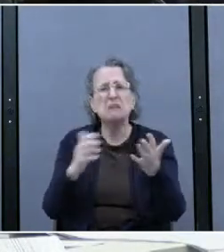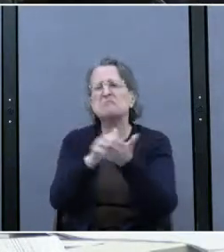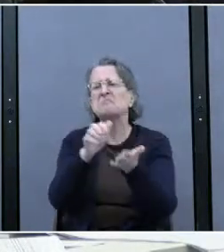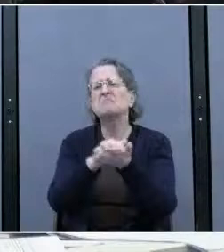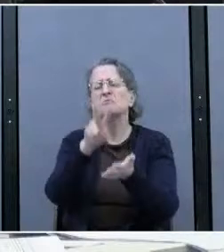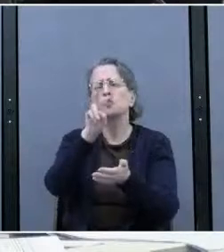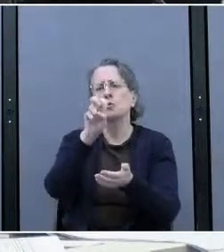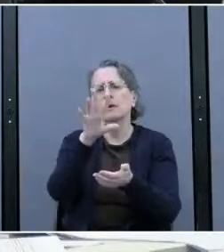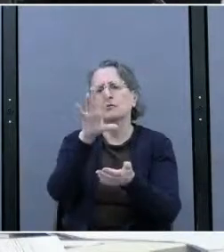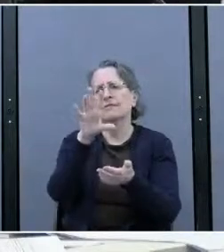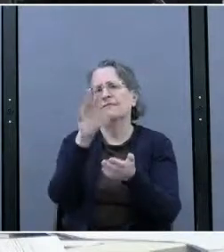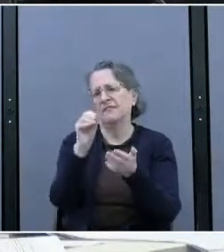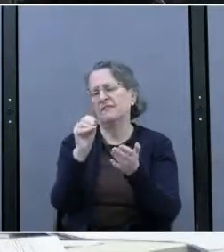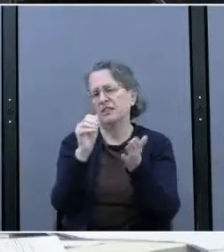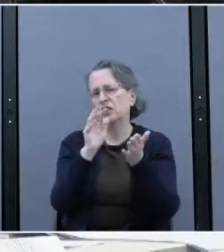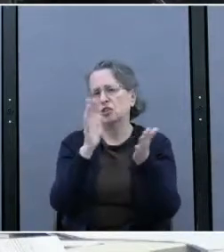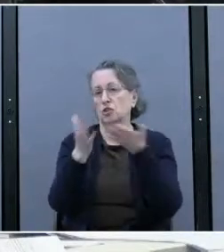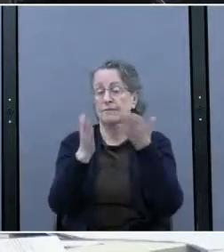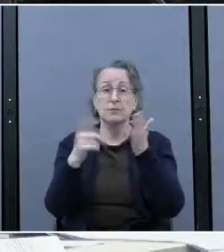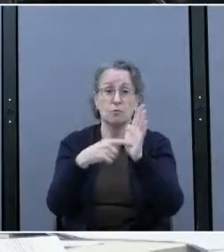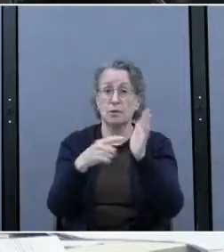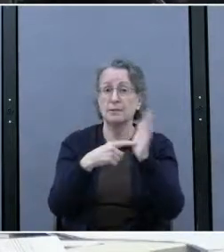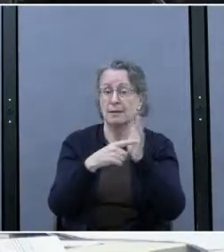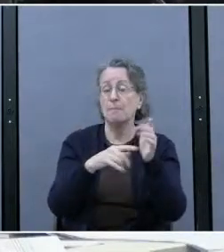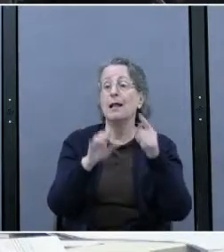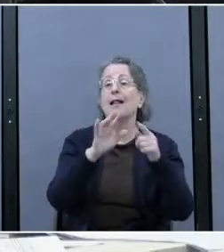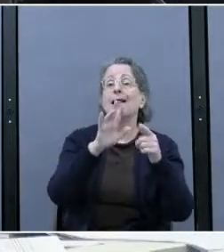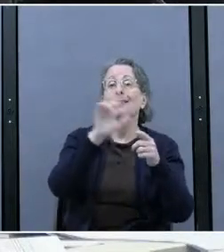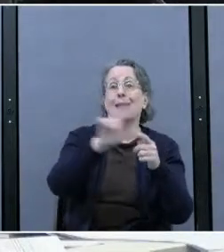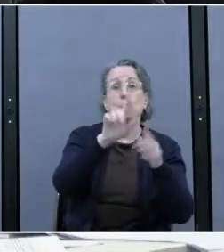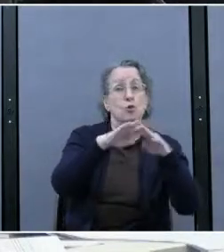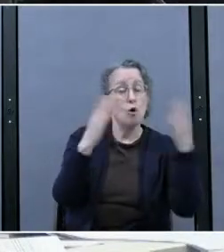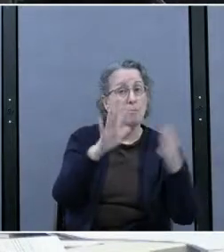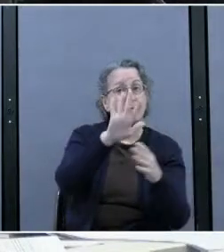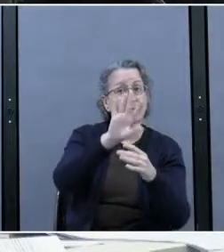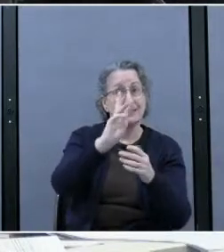from a 56-hour-a-week library to